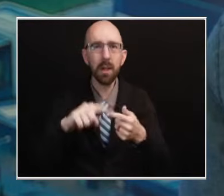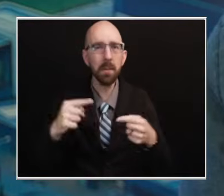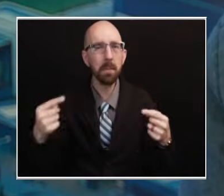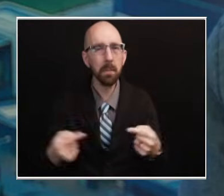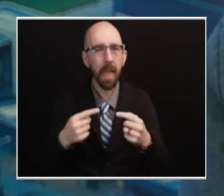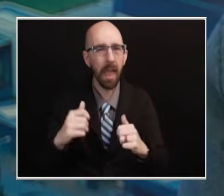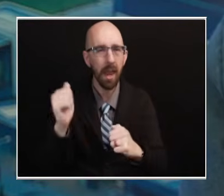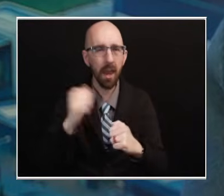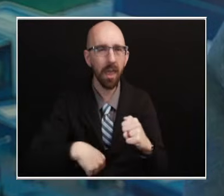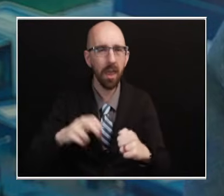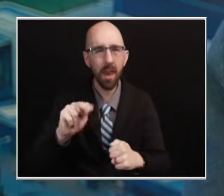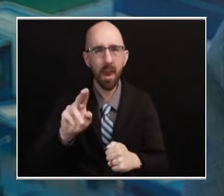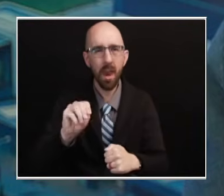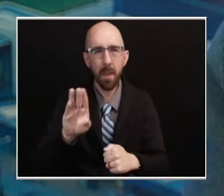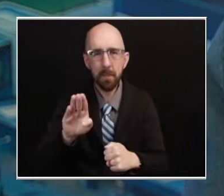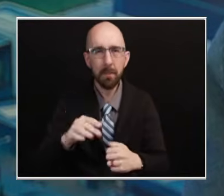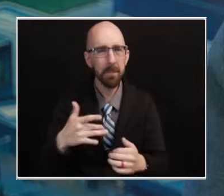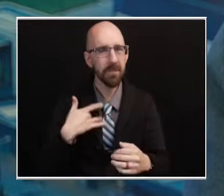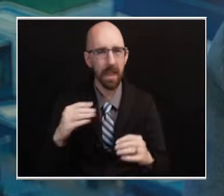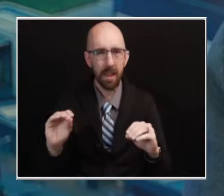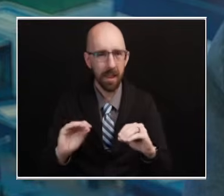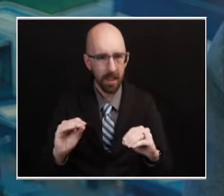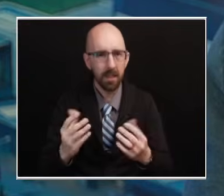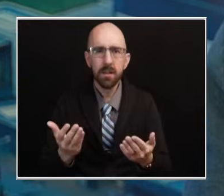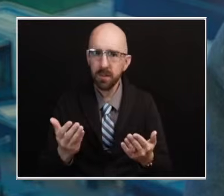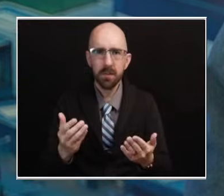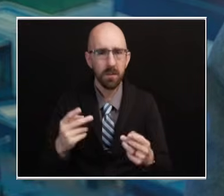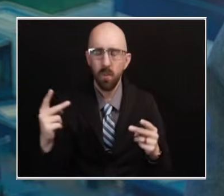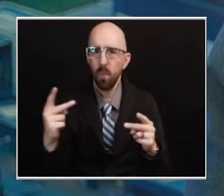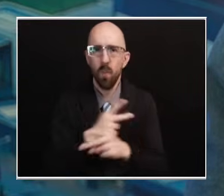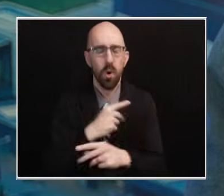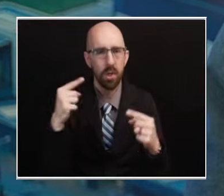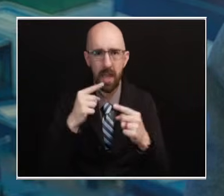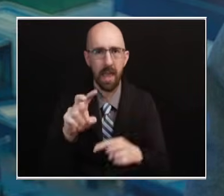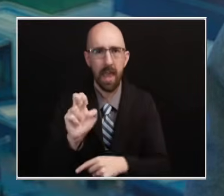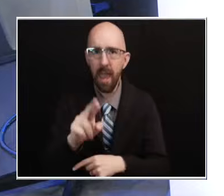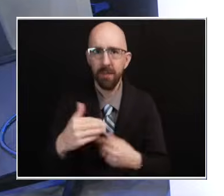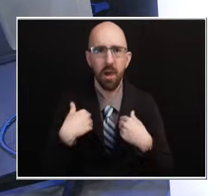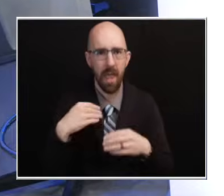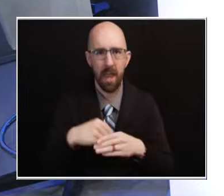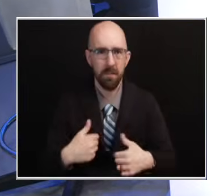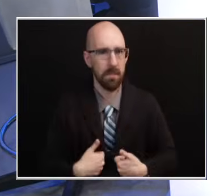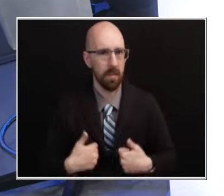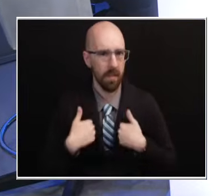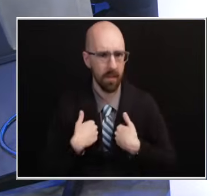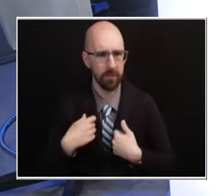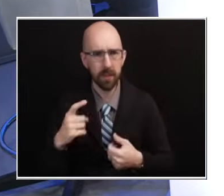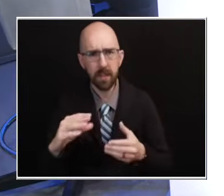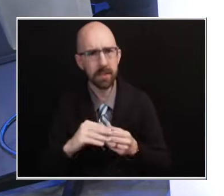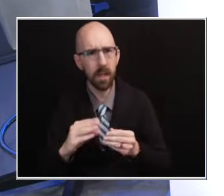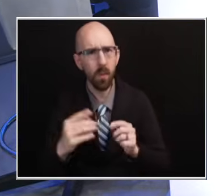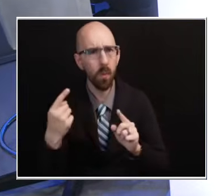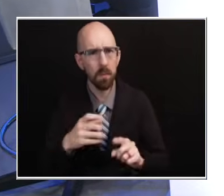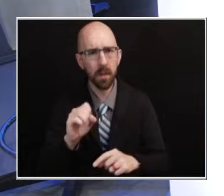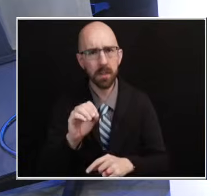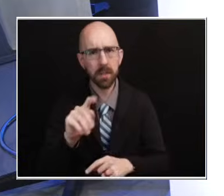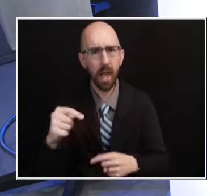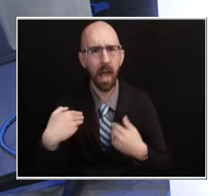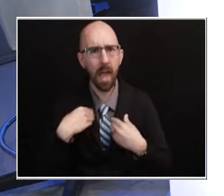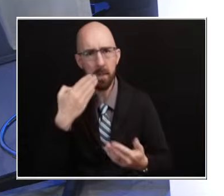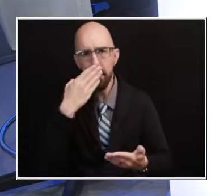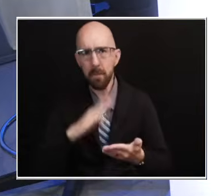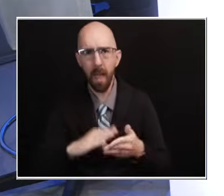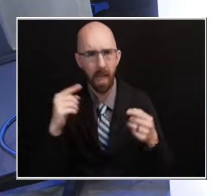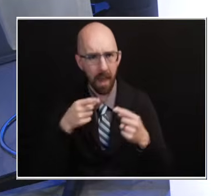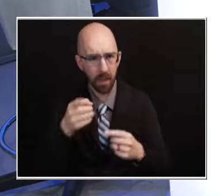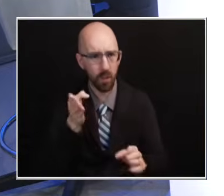So, yeah, it was just the worst headache I had ever had in my life. And Lisa, at one point, Scott had such a bad headache that you convinced him to go to